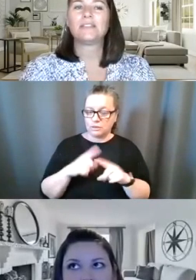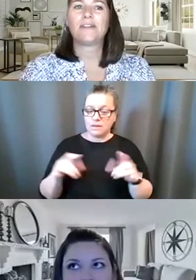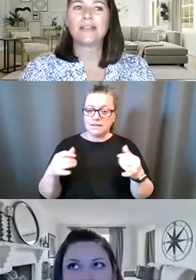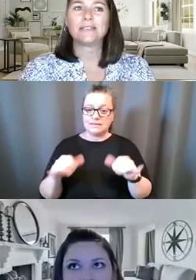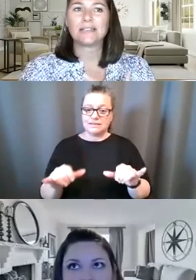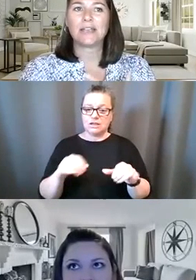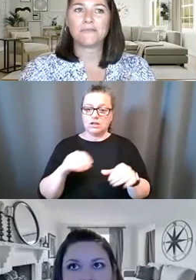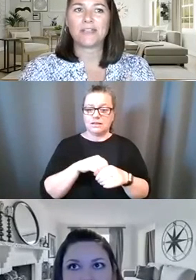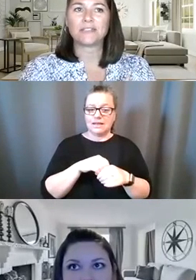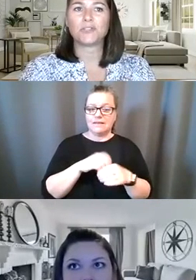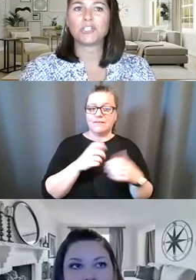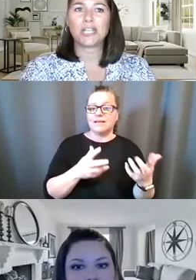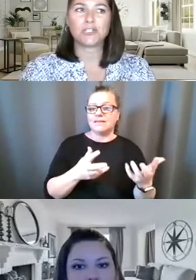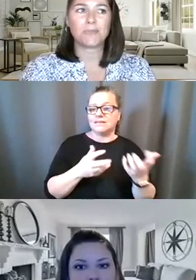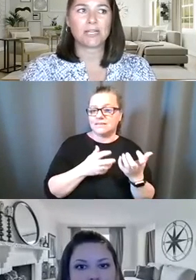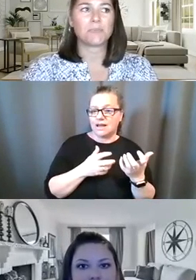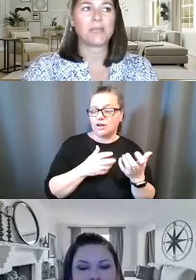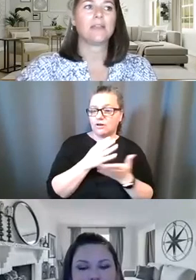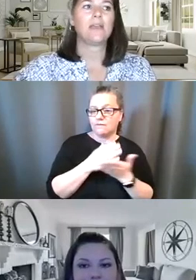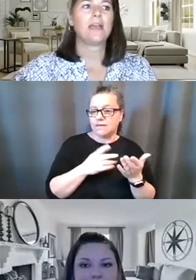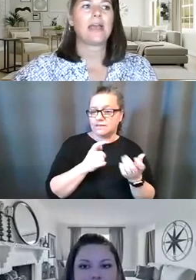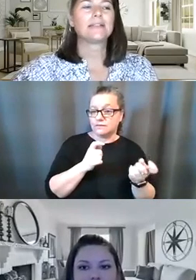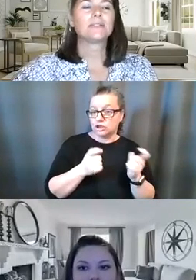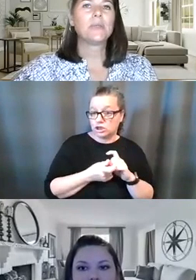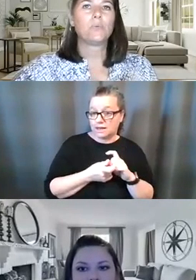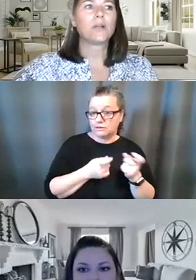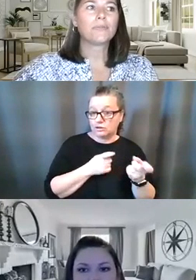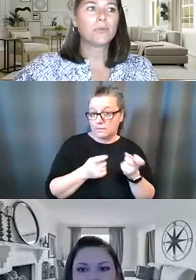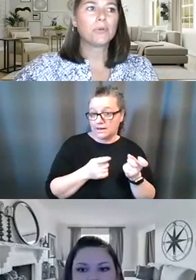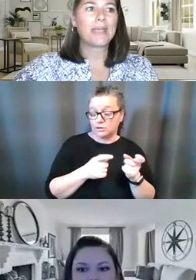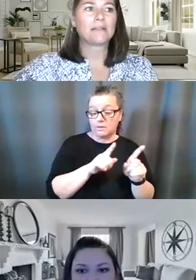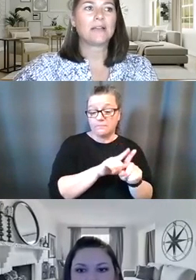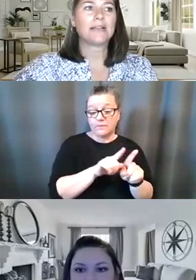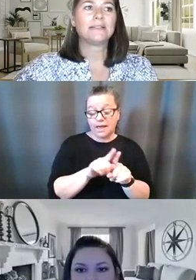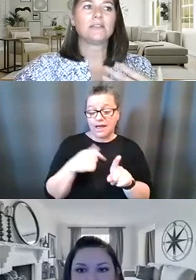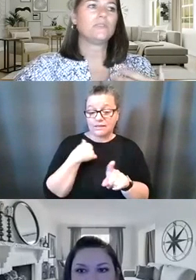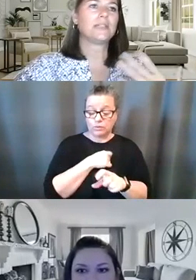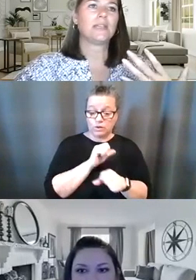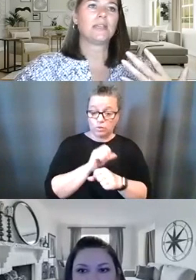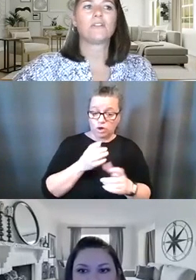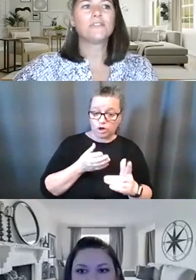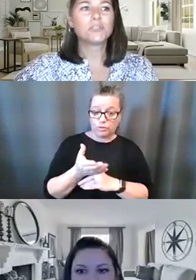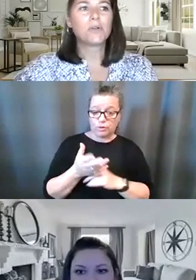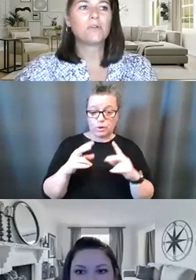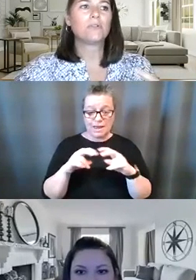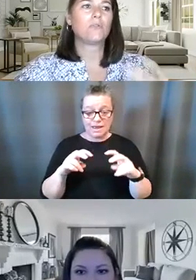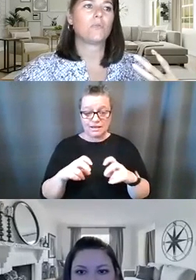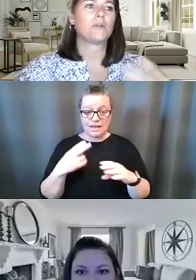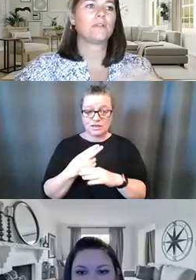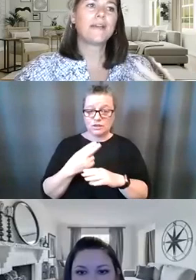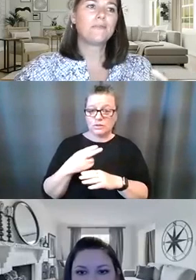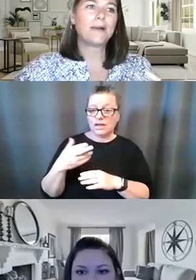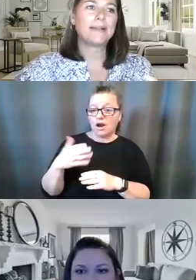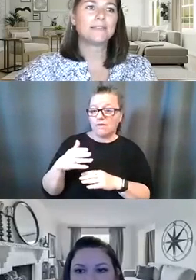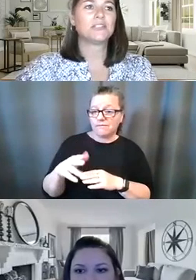in the desire phase for change management. As we work through analyze using our fishbone